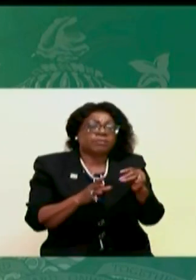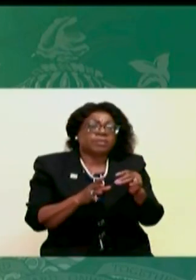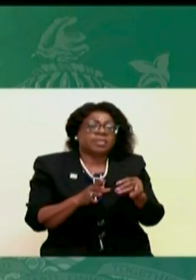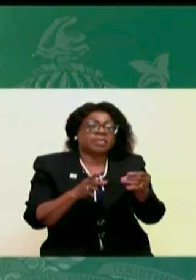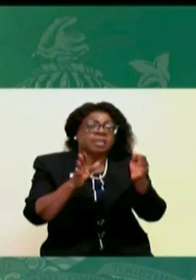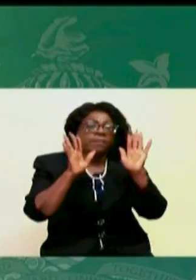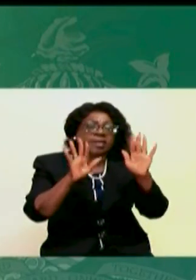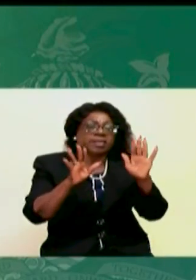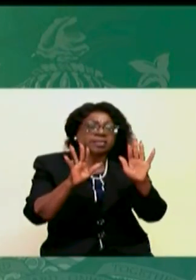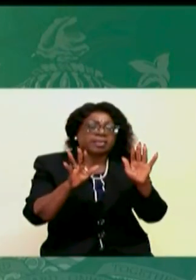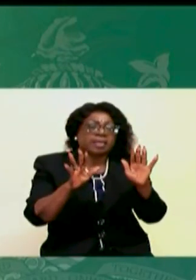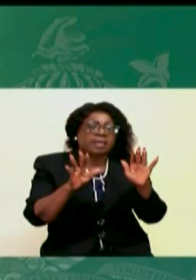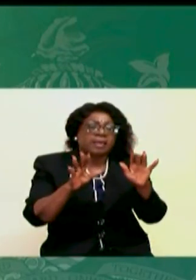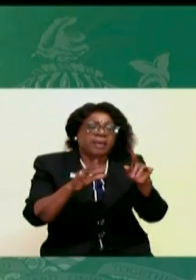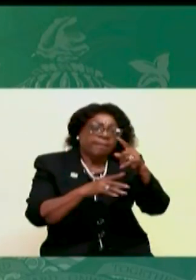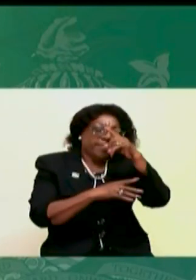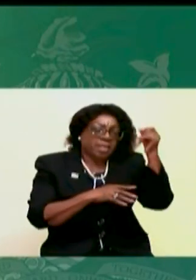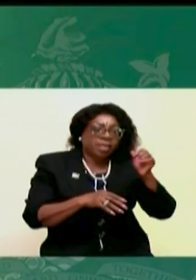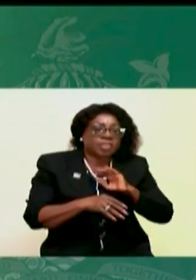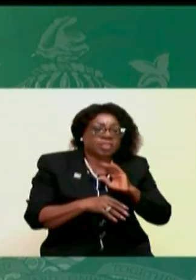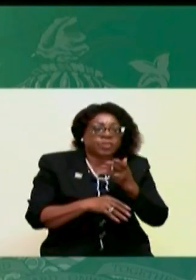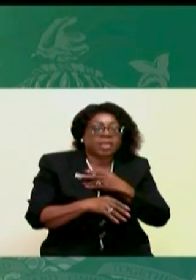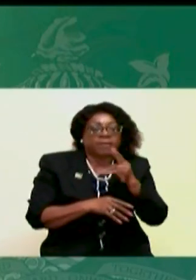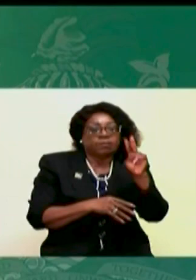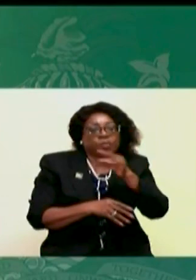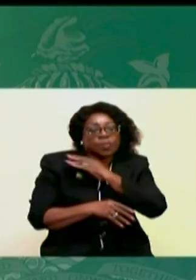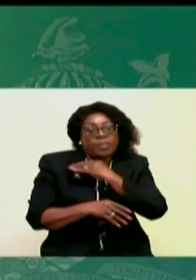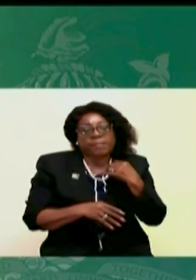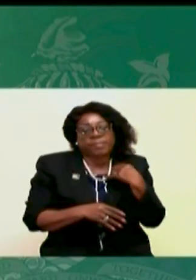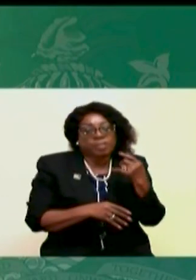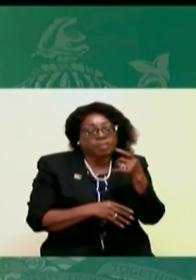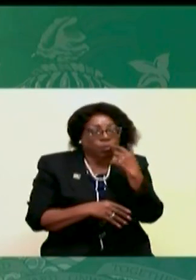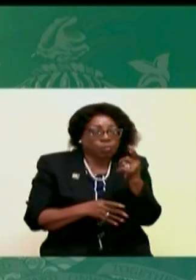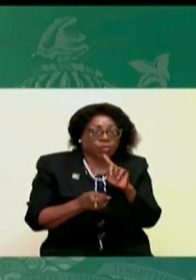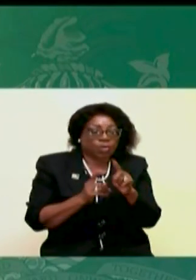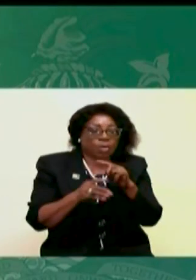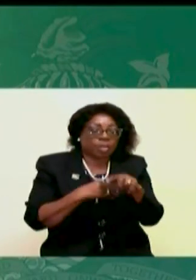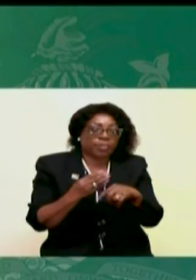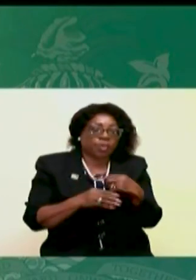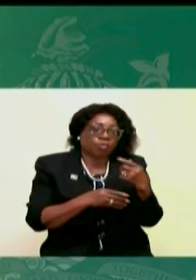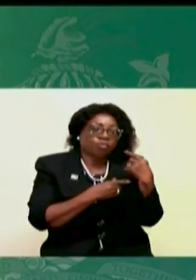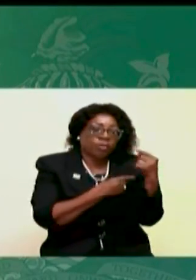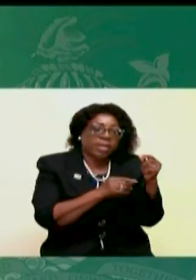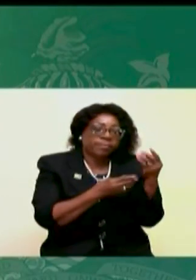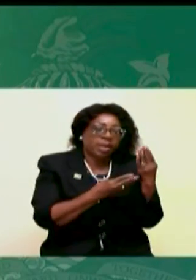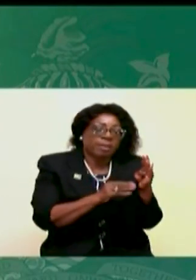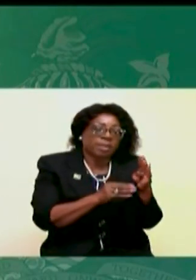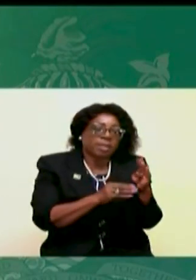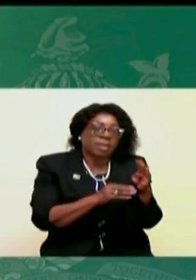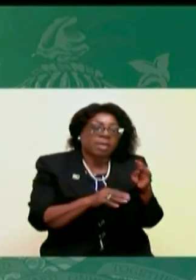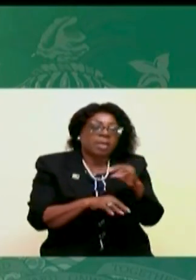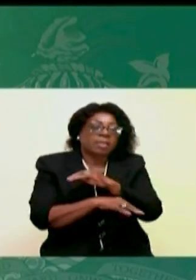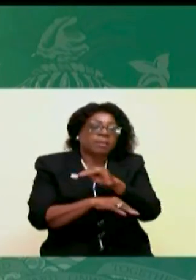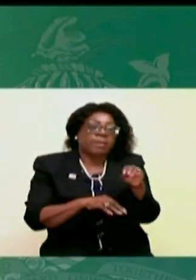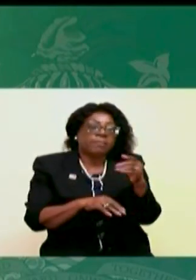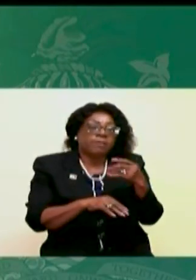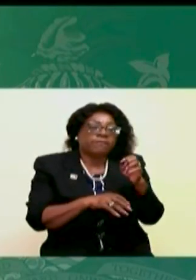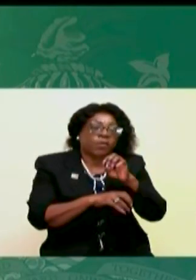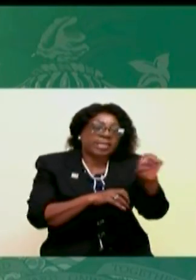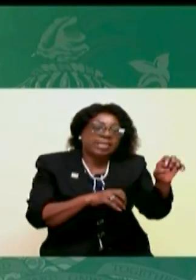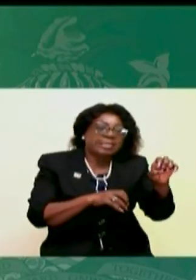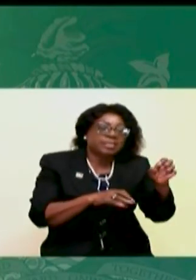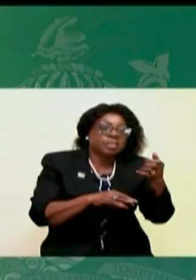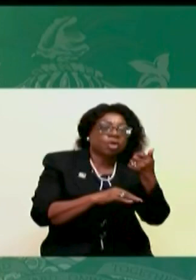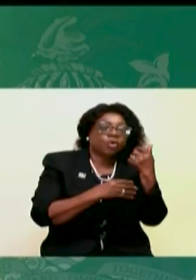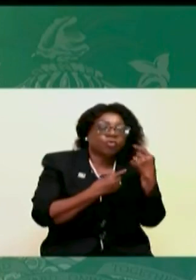because we have two members who spoke about Grand Bahama. Mm. And one in particular, the member for East Grand Bahama, talked